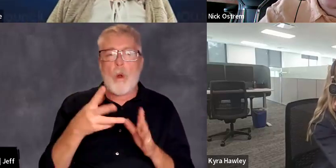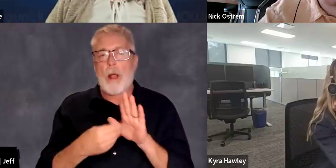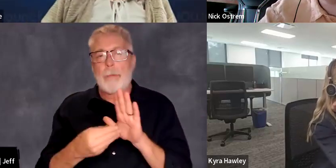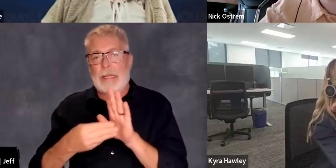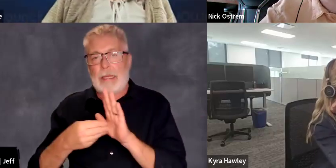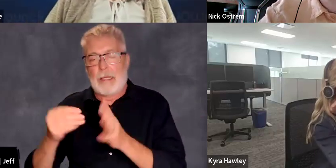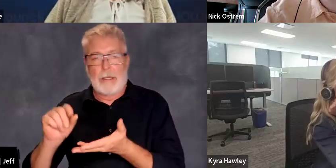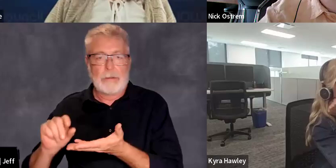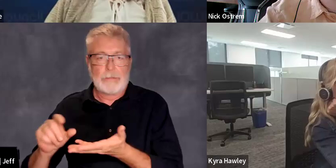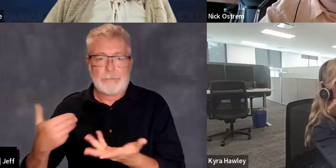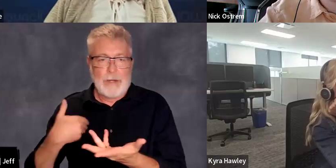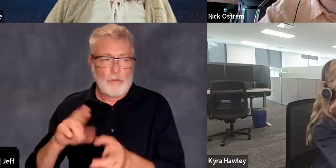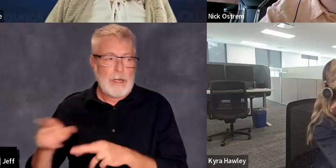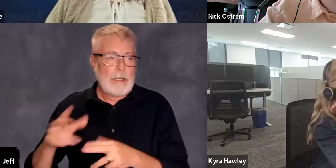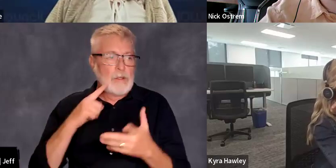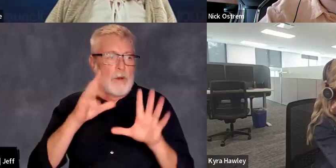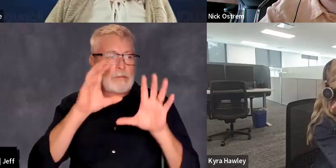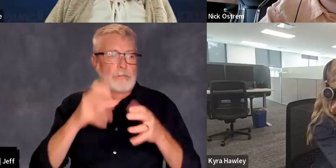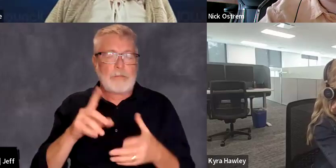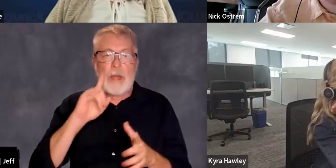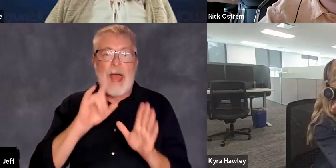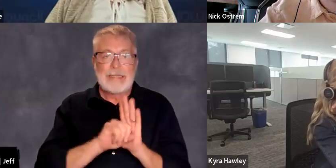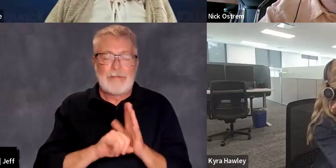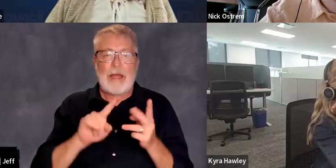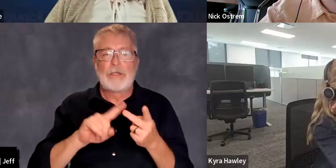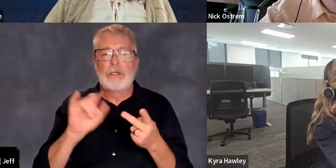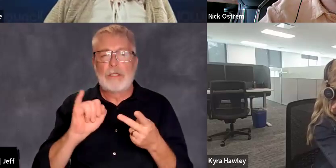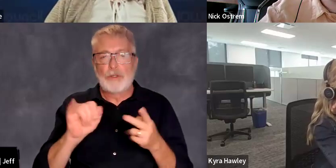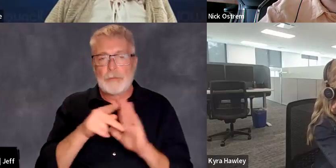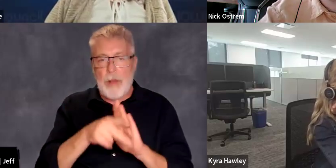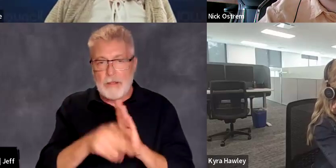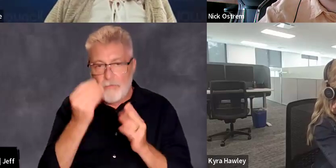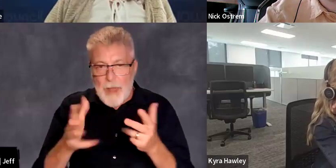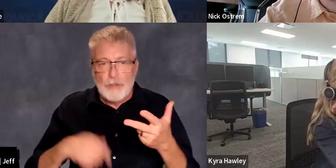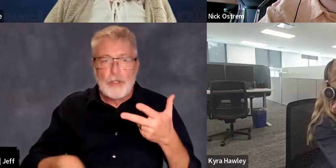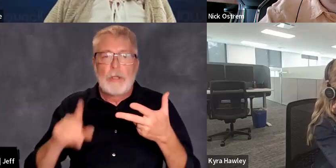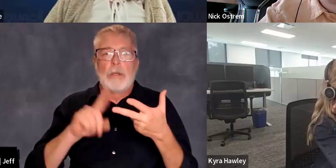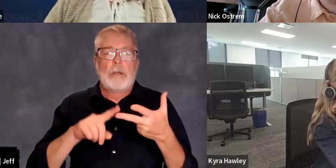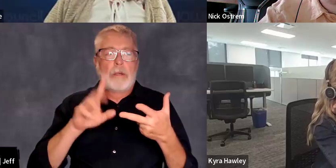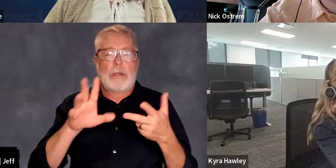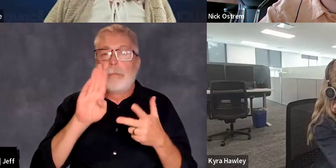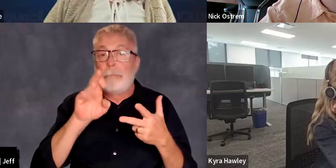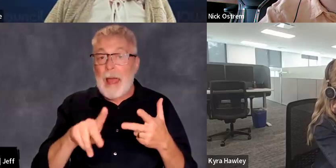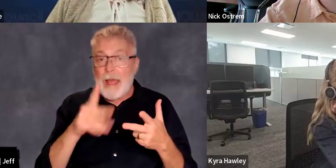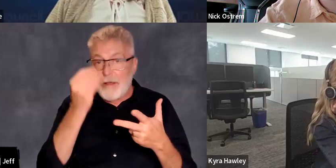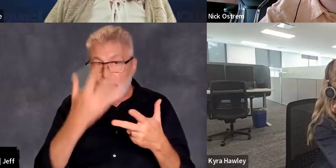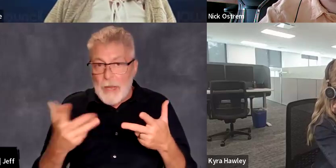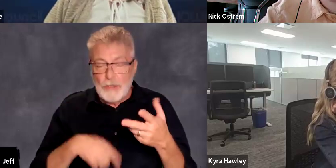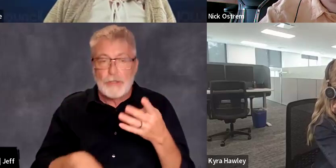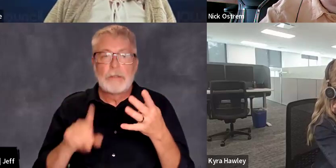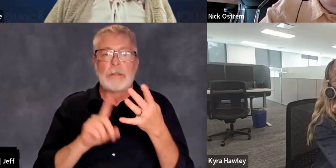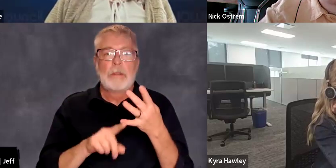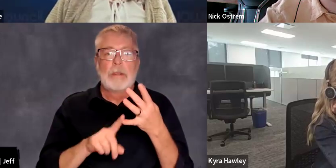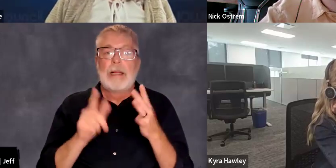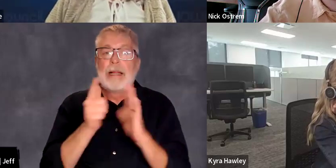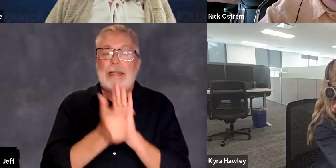down into categories: identification, insurance policy information, bank account information,